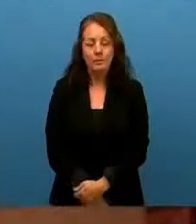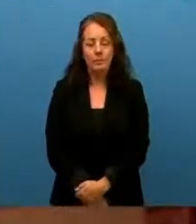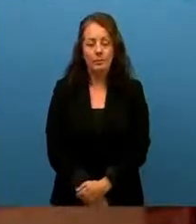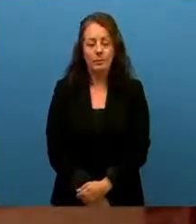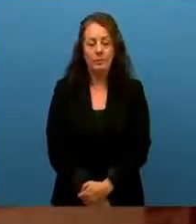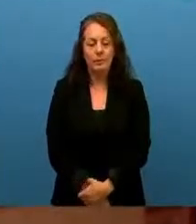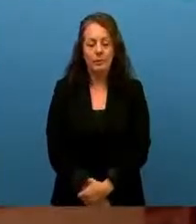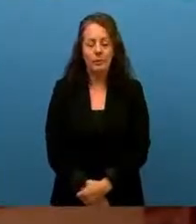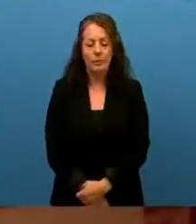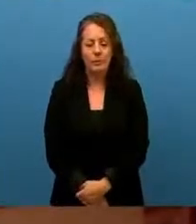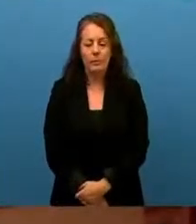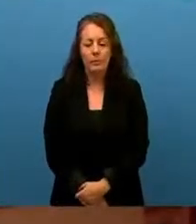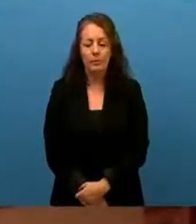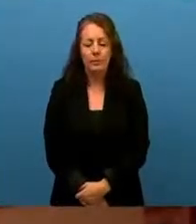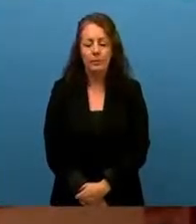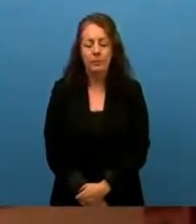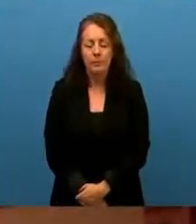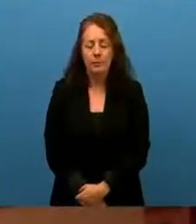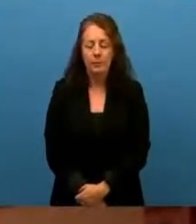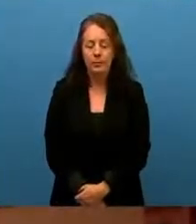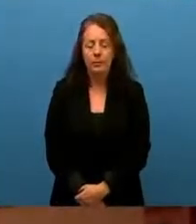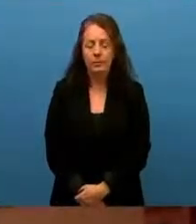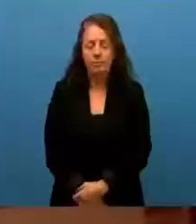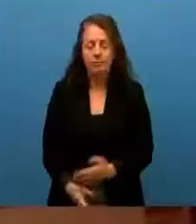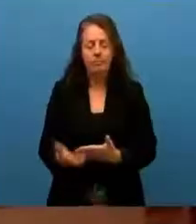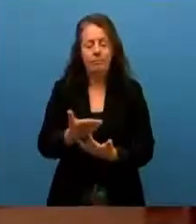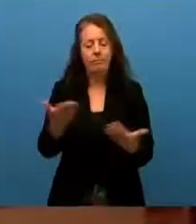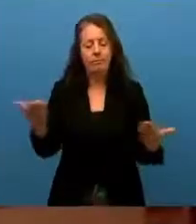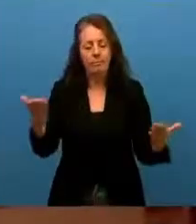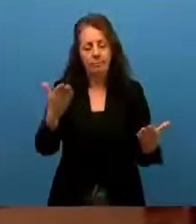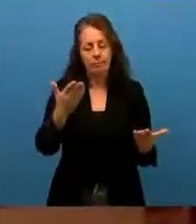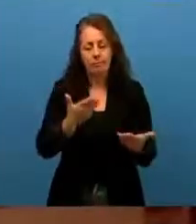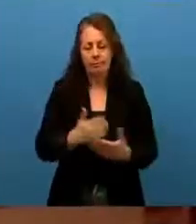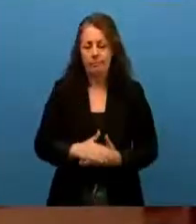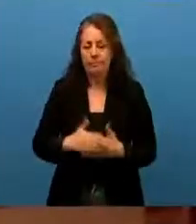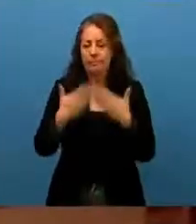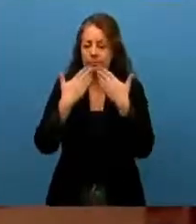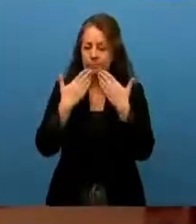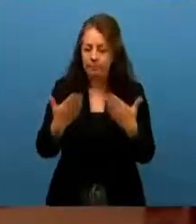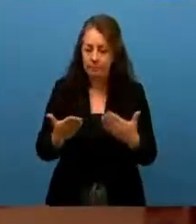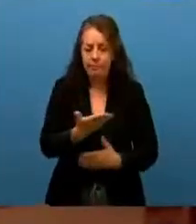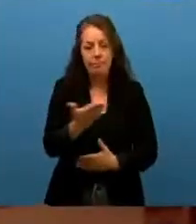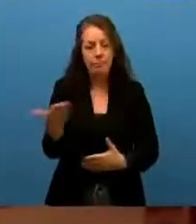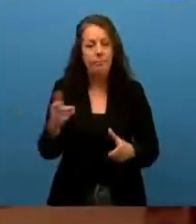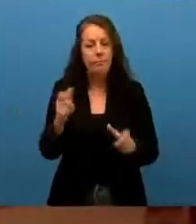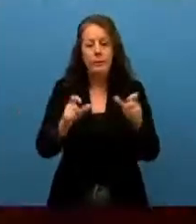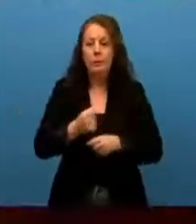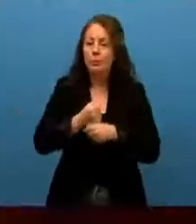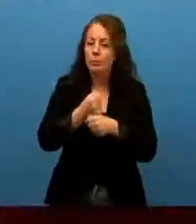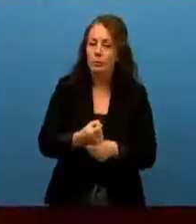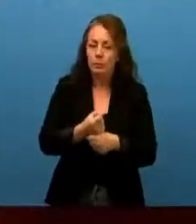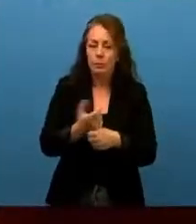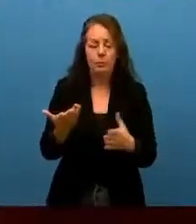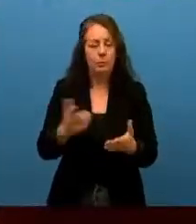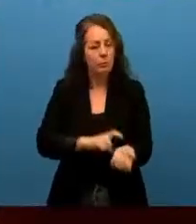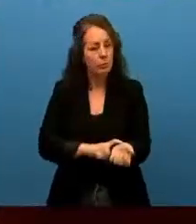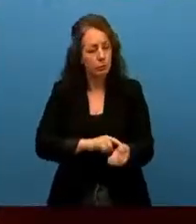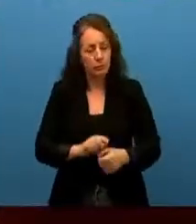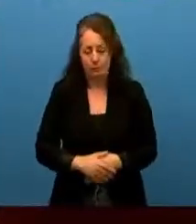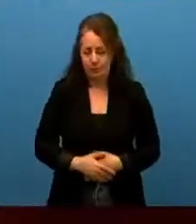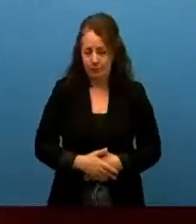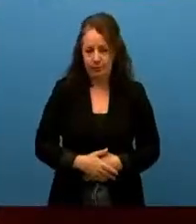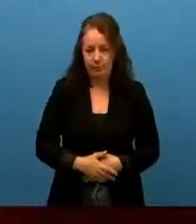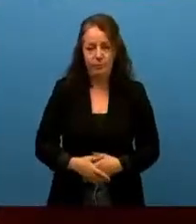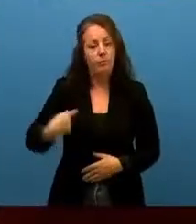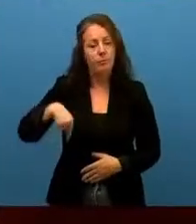Members of the expert mechanism, distinguished Indigenous representatives, the EU remains strongly committed to continuing its active engagement in